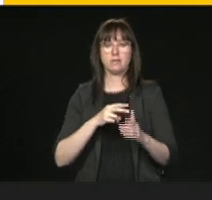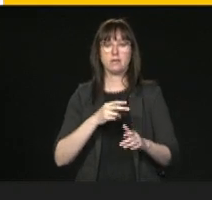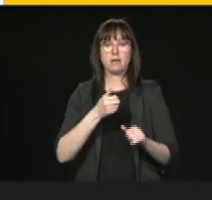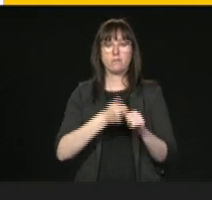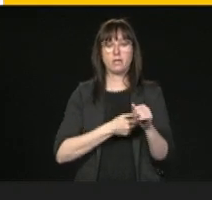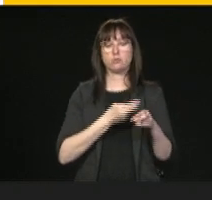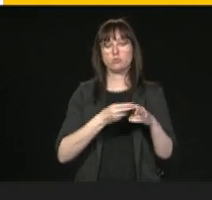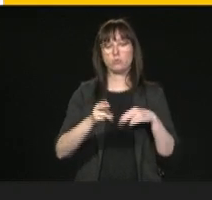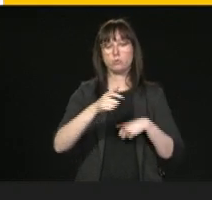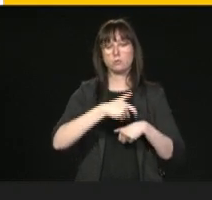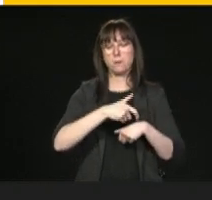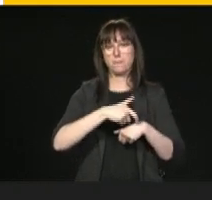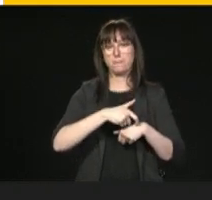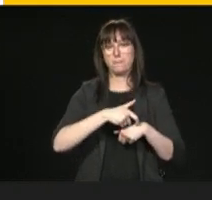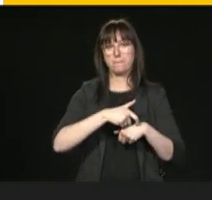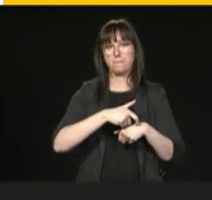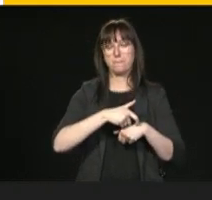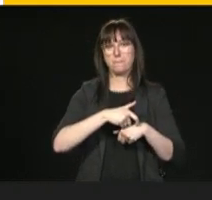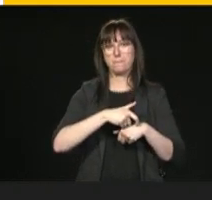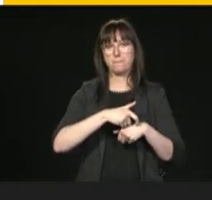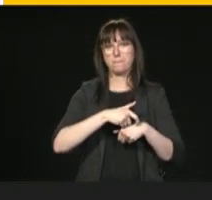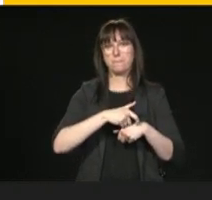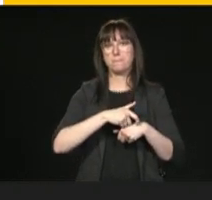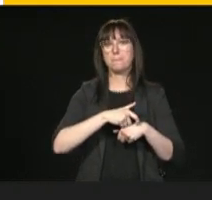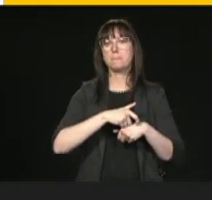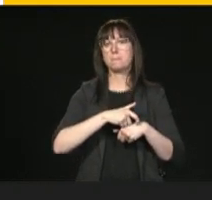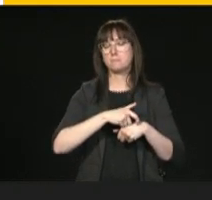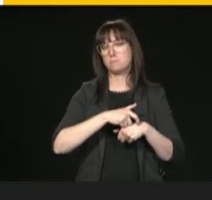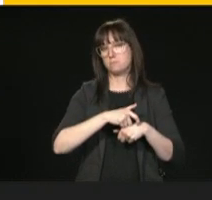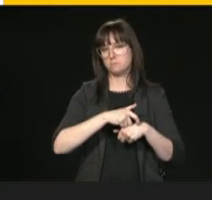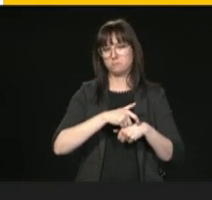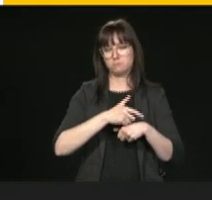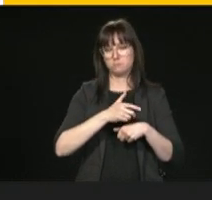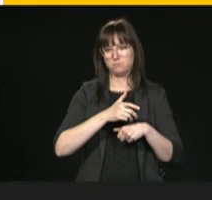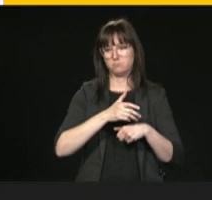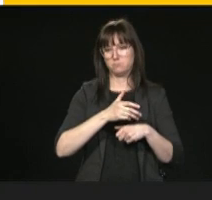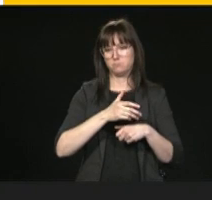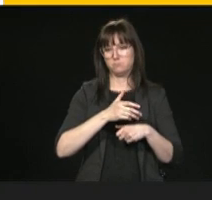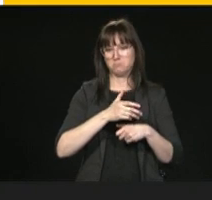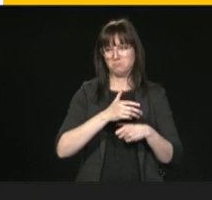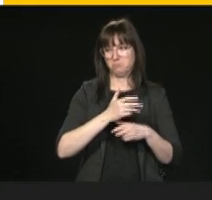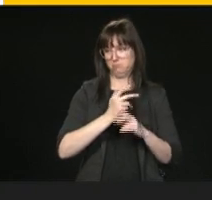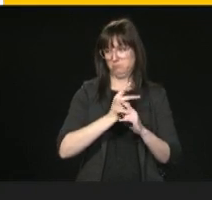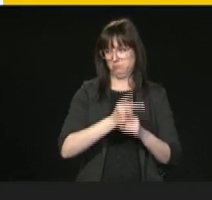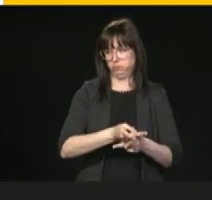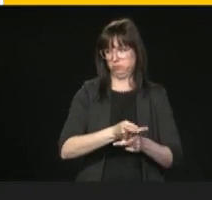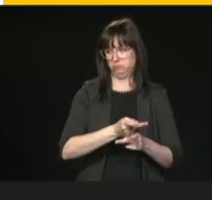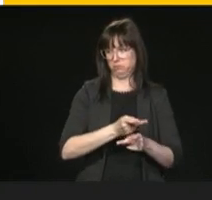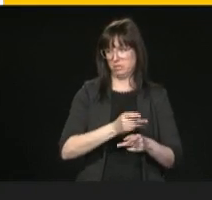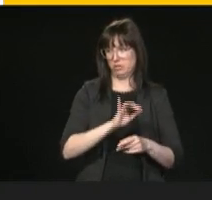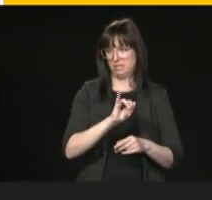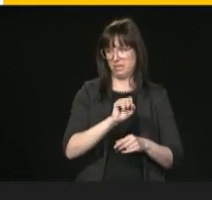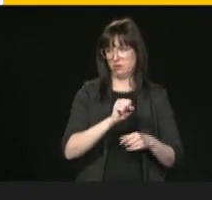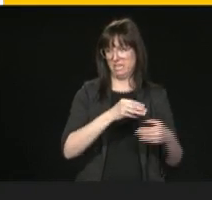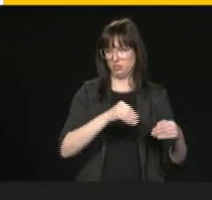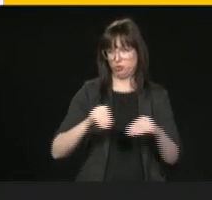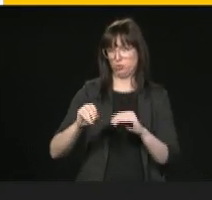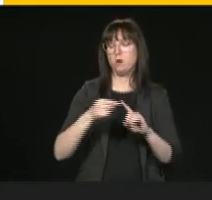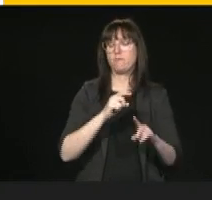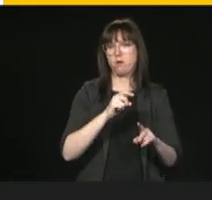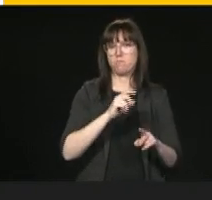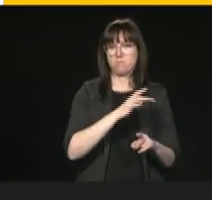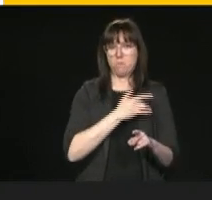short-term issue from provinces. We're working with the treasurers across the